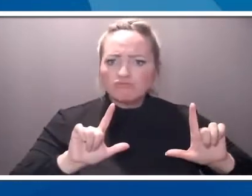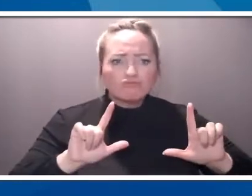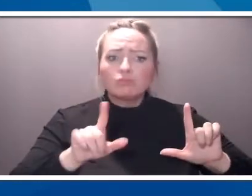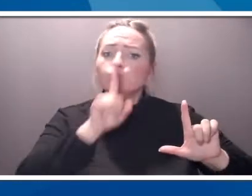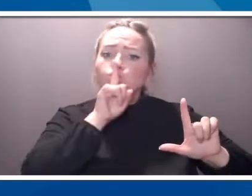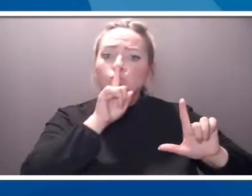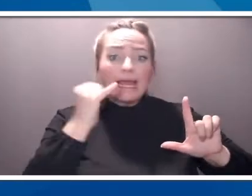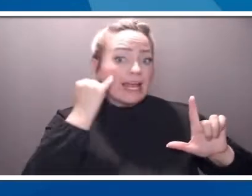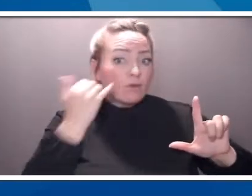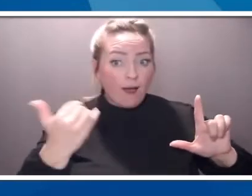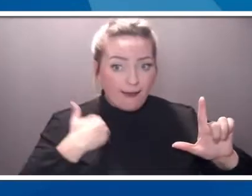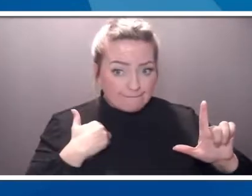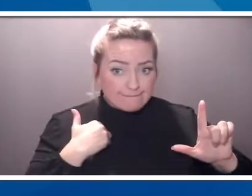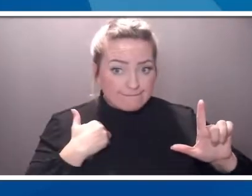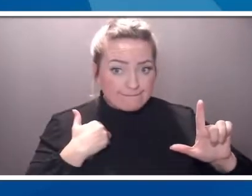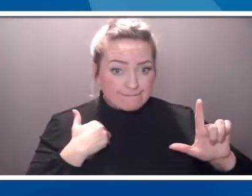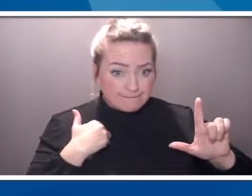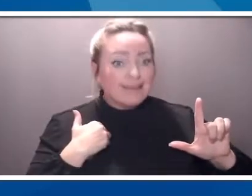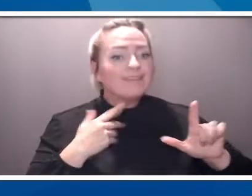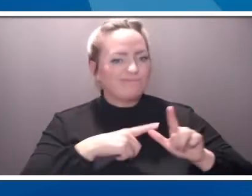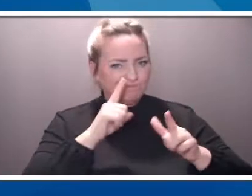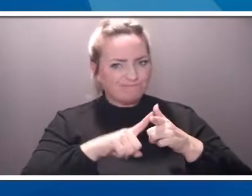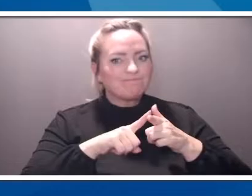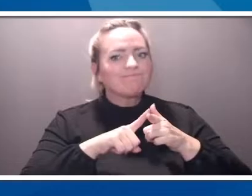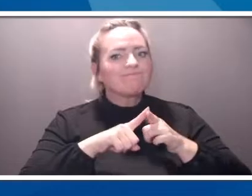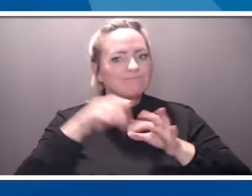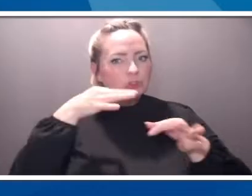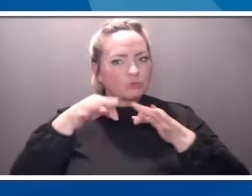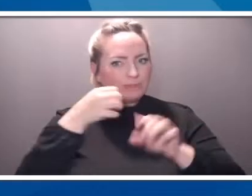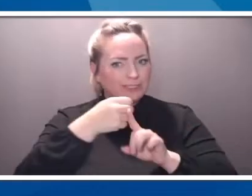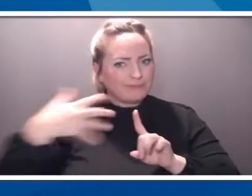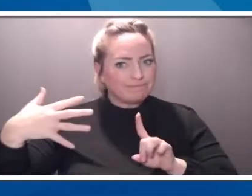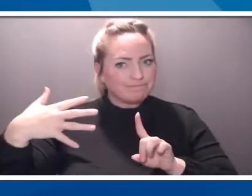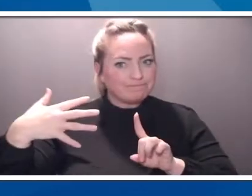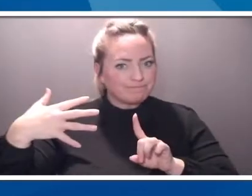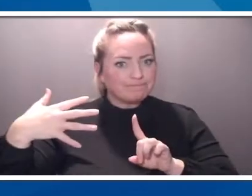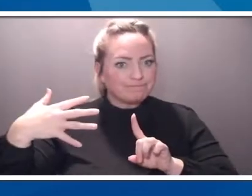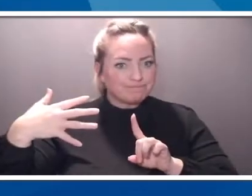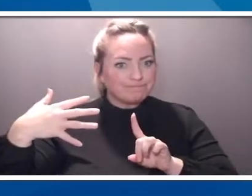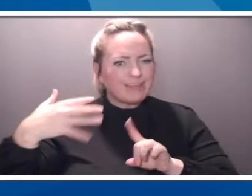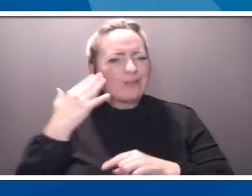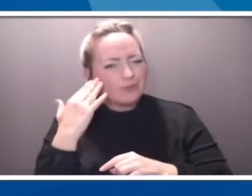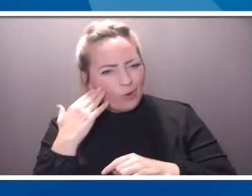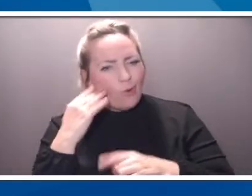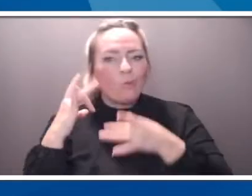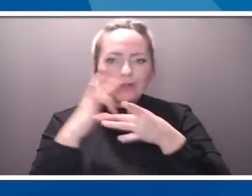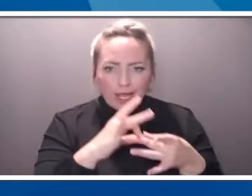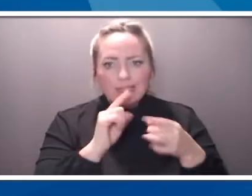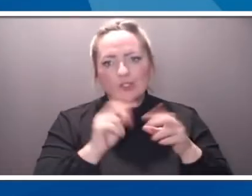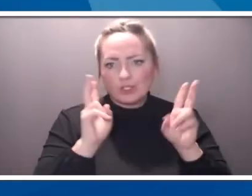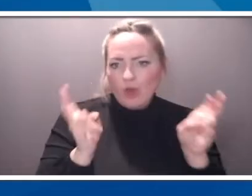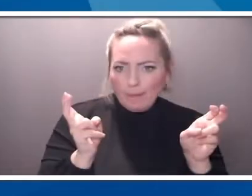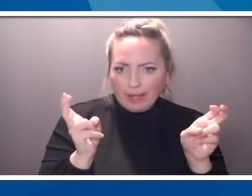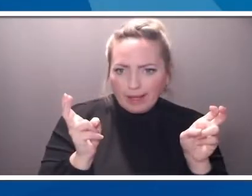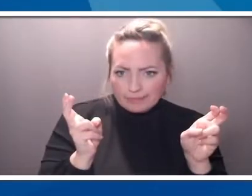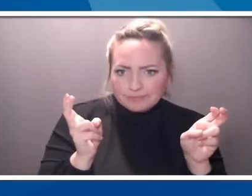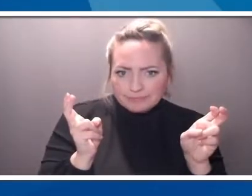our pages. It only says that if you have them, then they should be descriptive